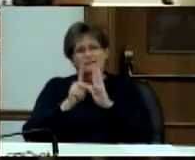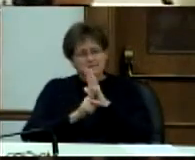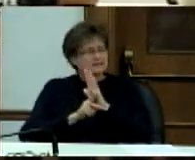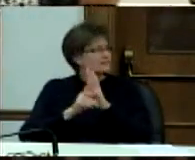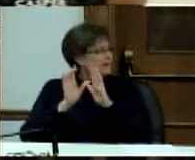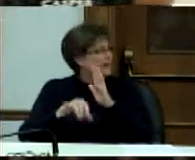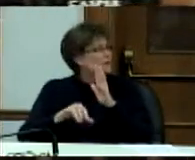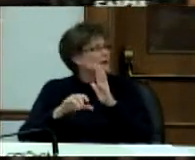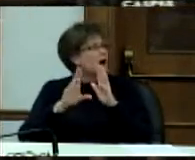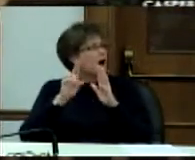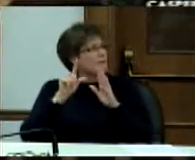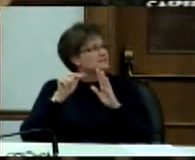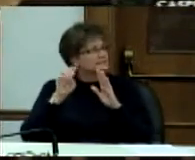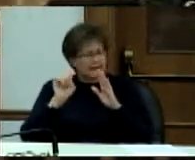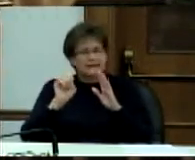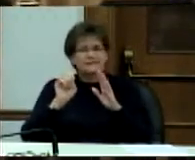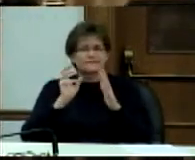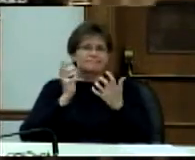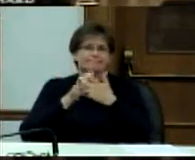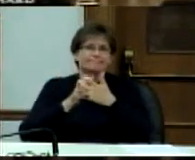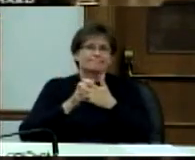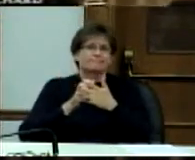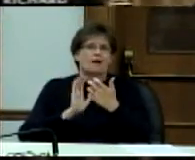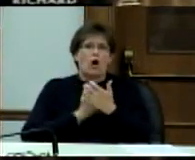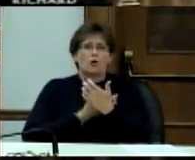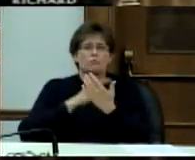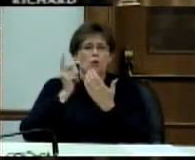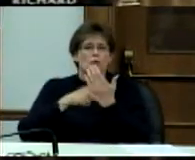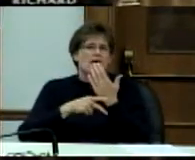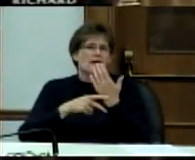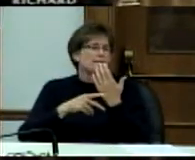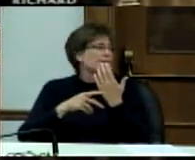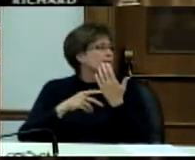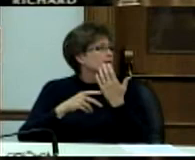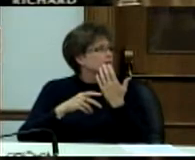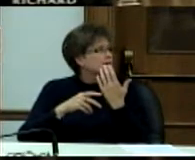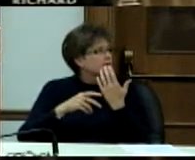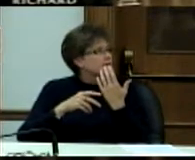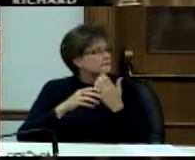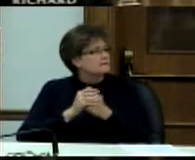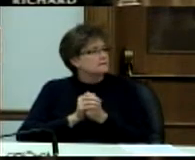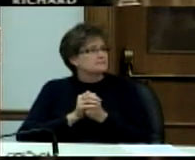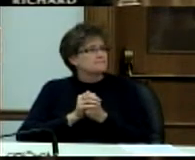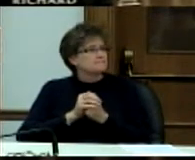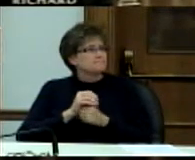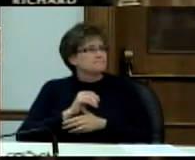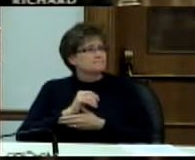that required an update, I think, to accommodate just our program and development.